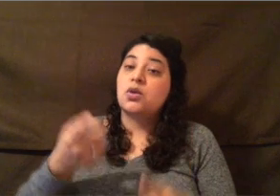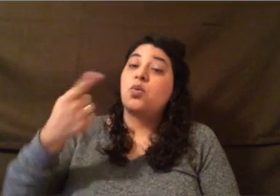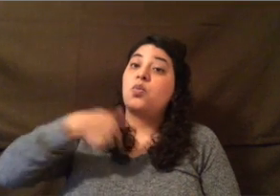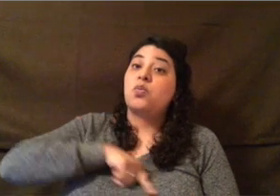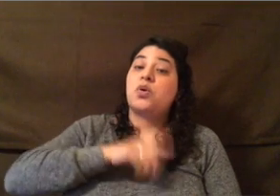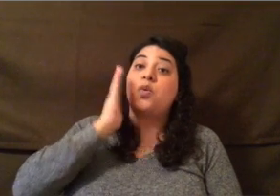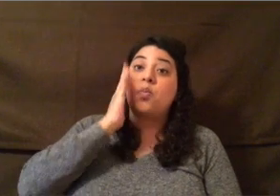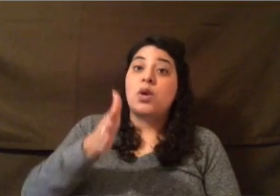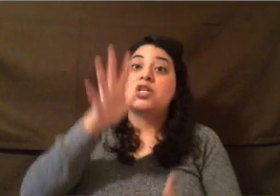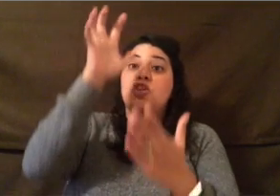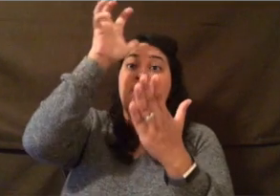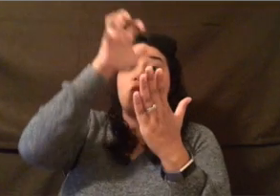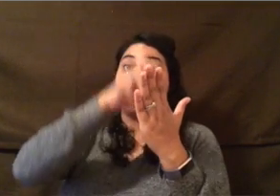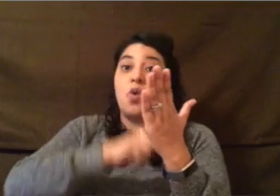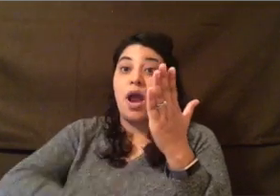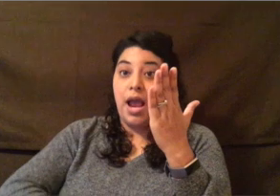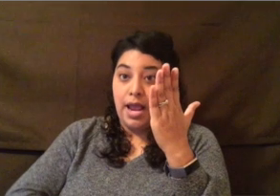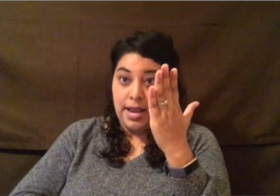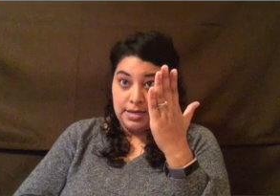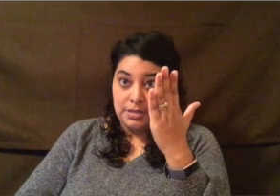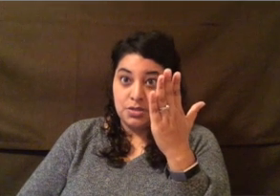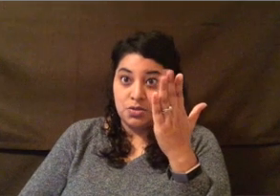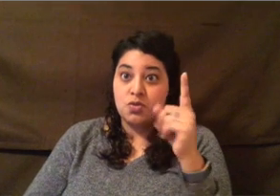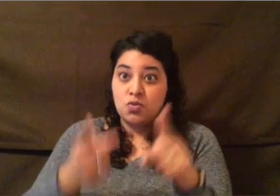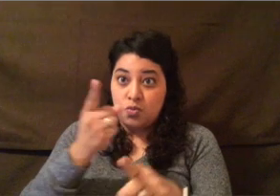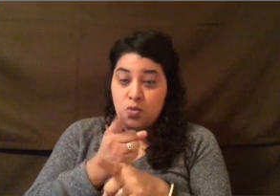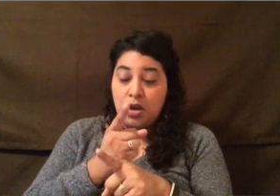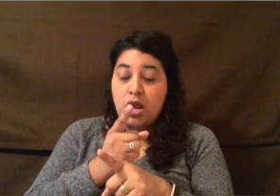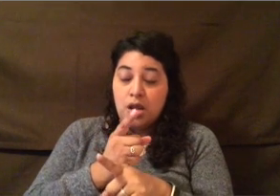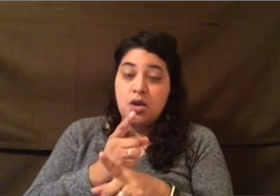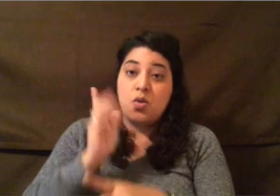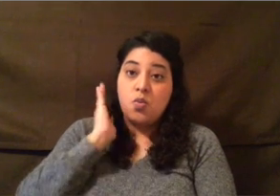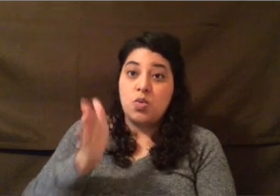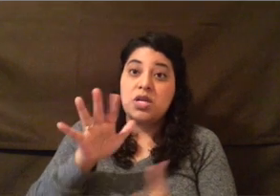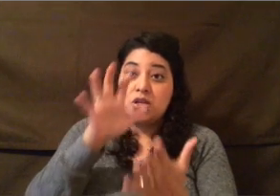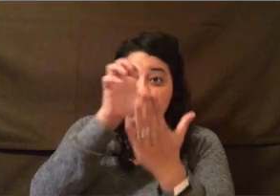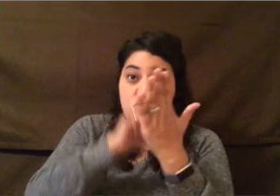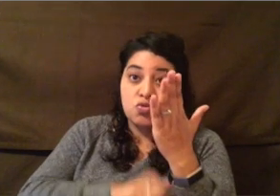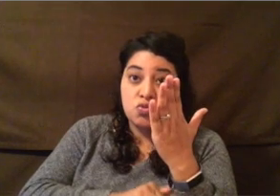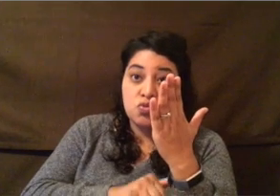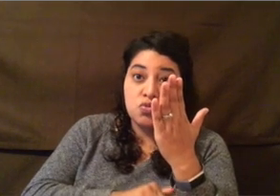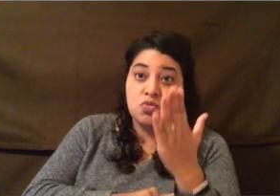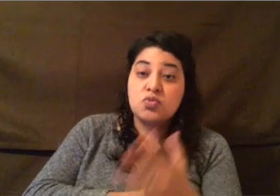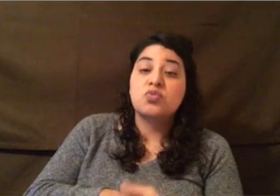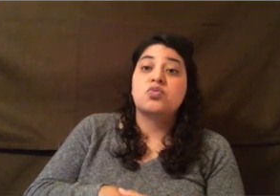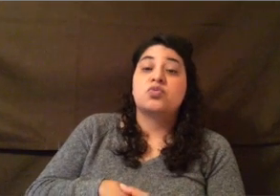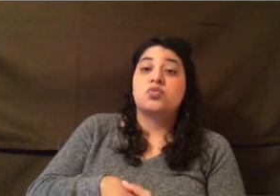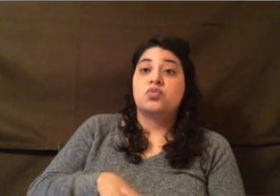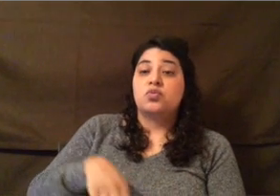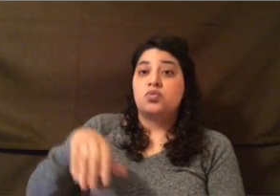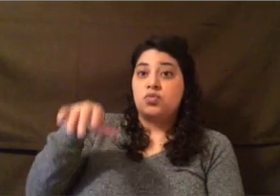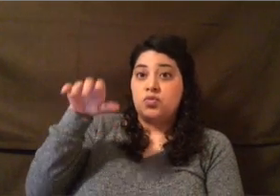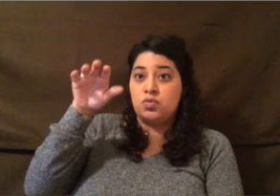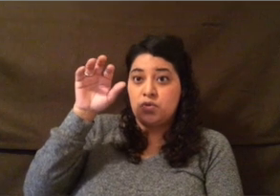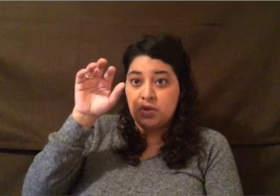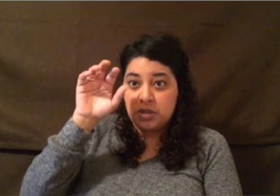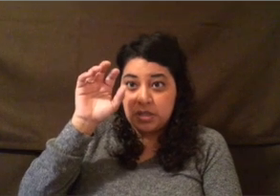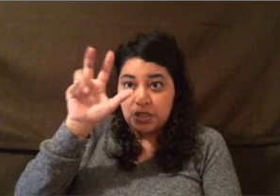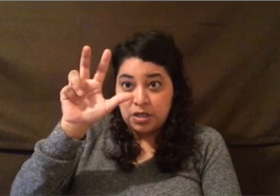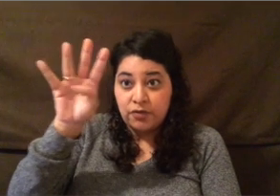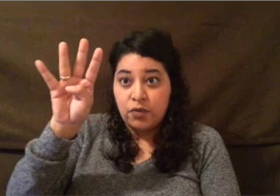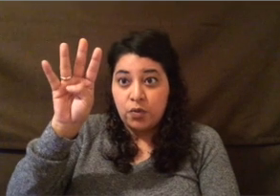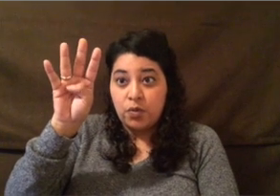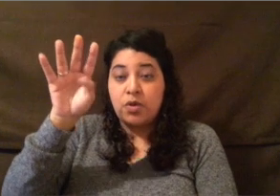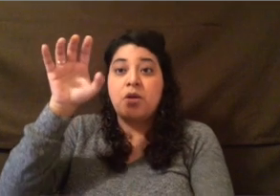be subtracting, all right? We're going to be subtracting dominoes from cards. So it should be